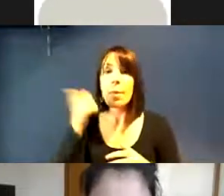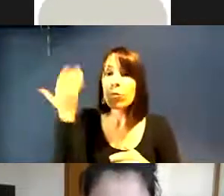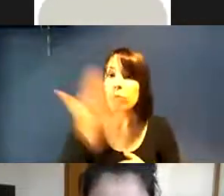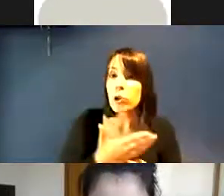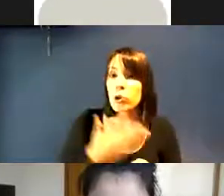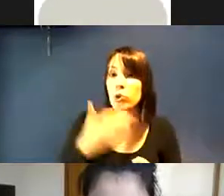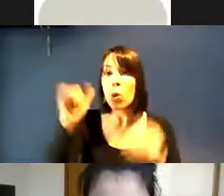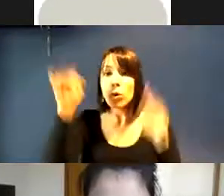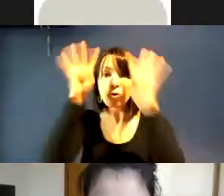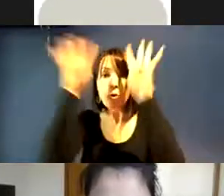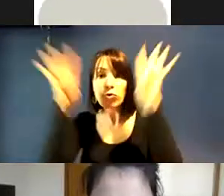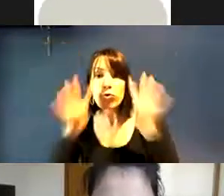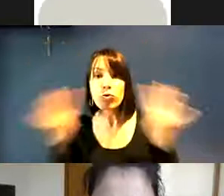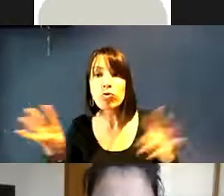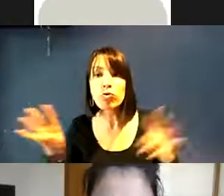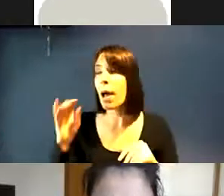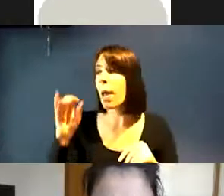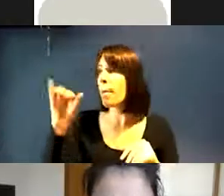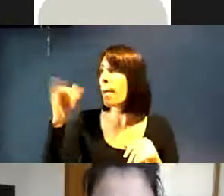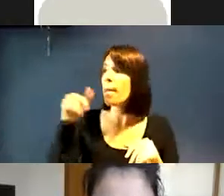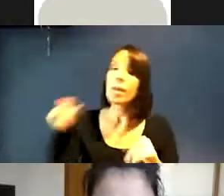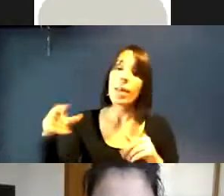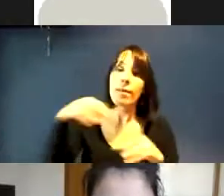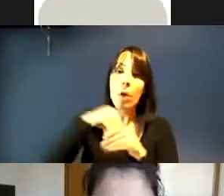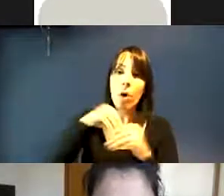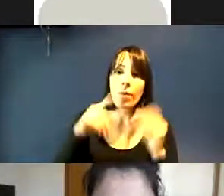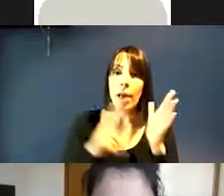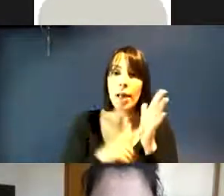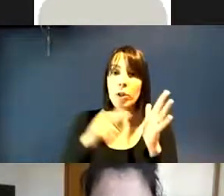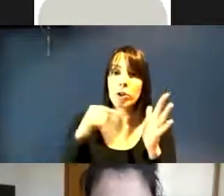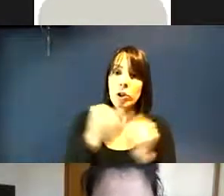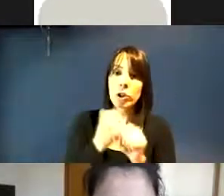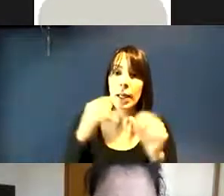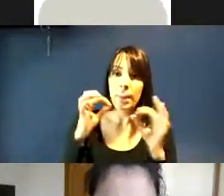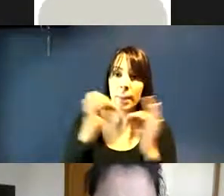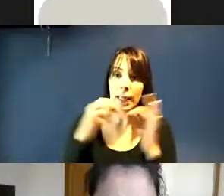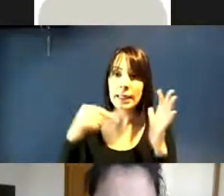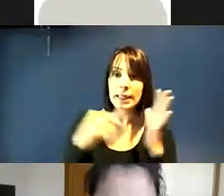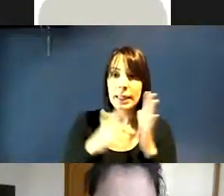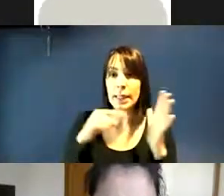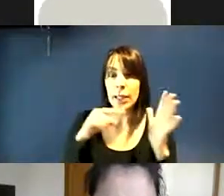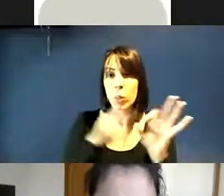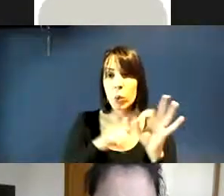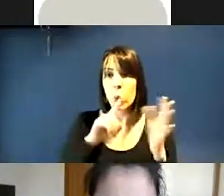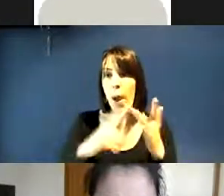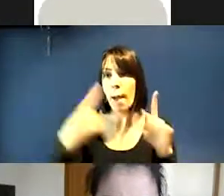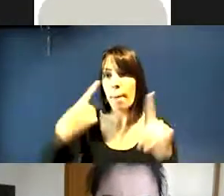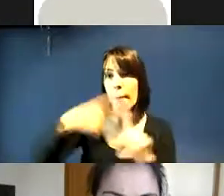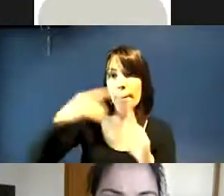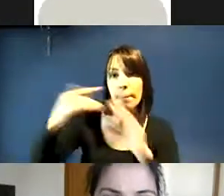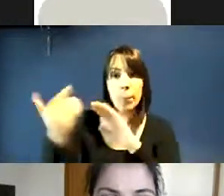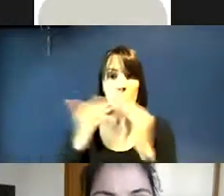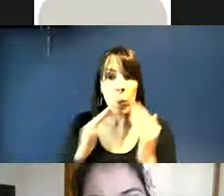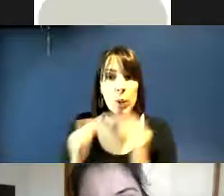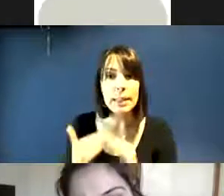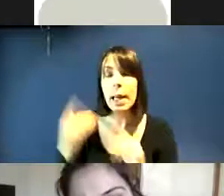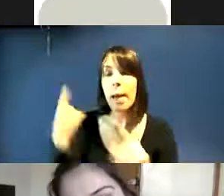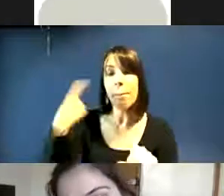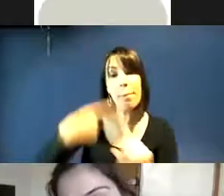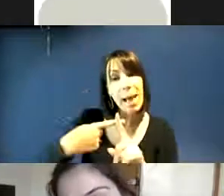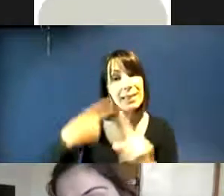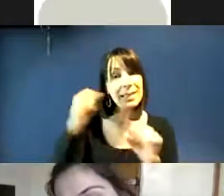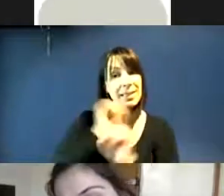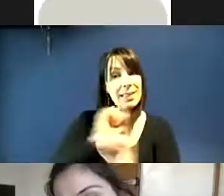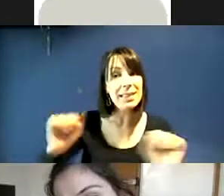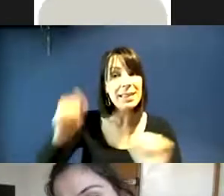of the LGBTQIA+ community. But as well as that, they also have a range of disabilities. And so their experience of disability is going to